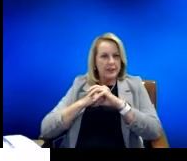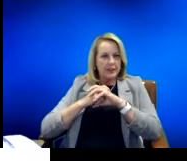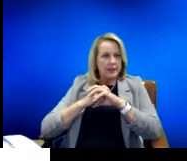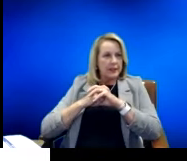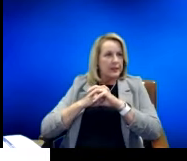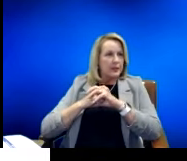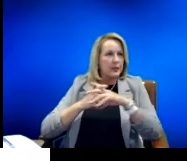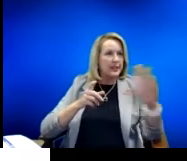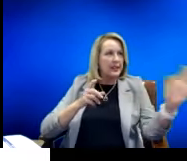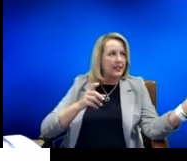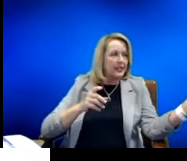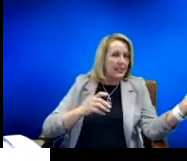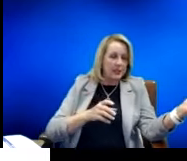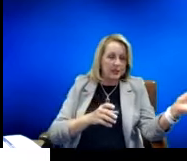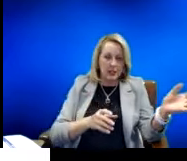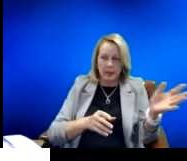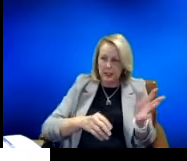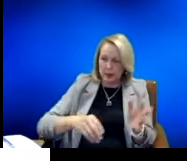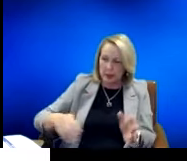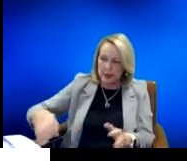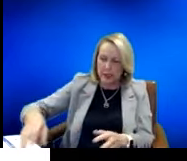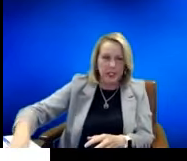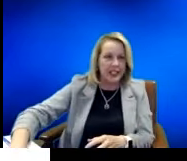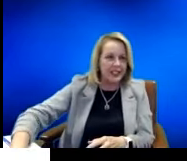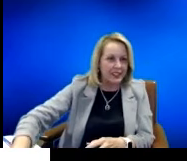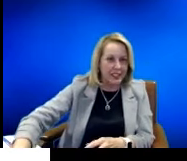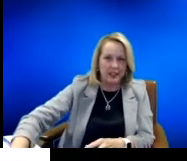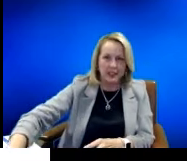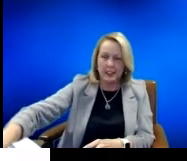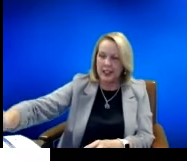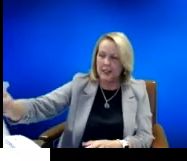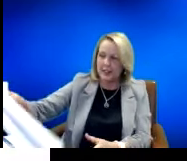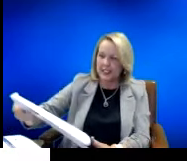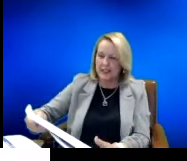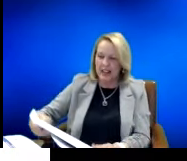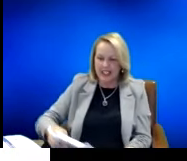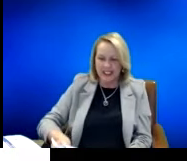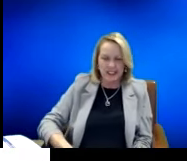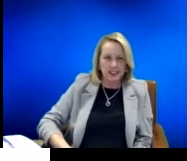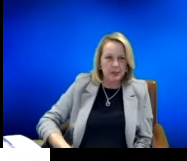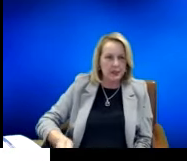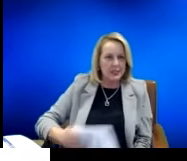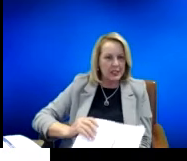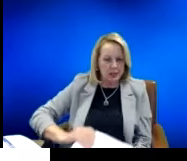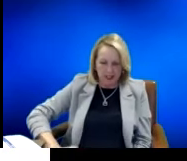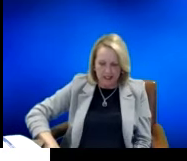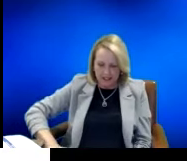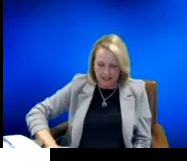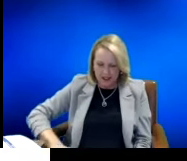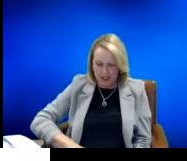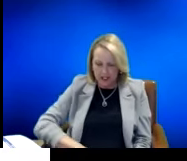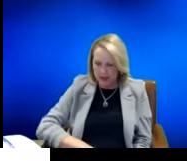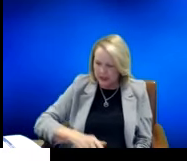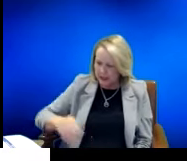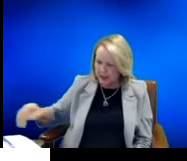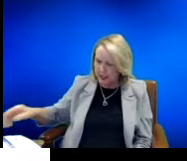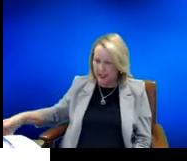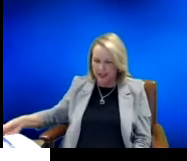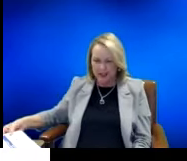are finished. Thank you very much. We appreciate the Governor's Office inviting us to participate. Absolutely. Thank I'm you glad